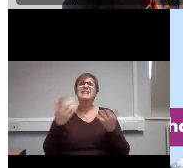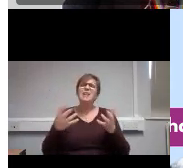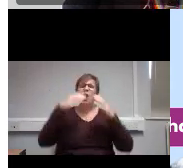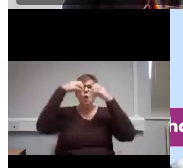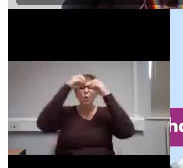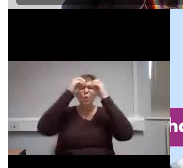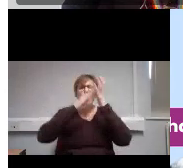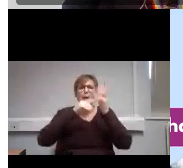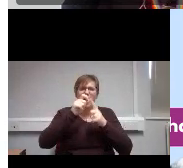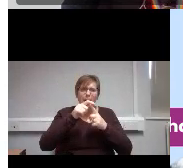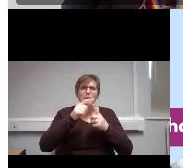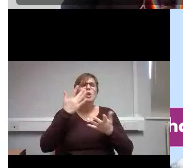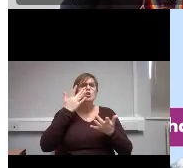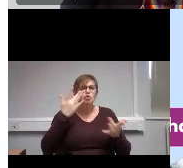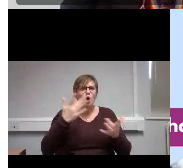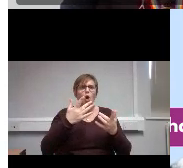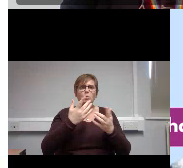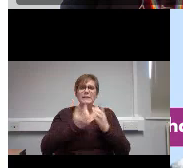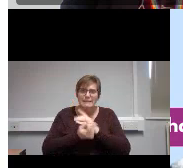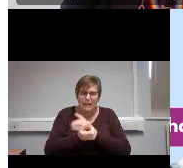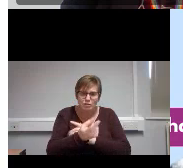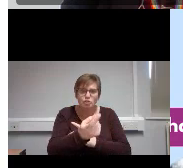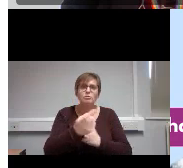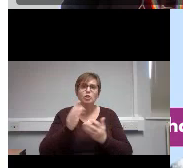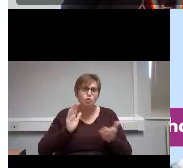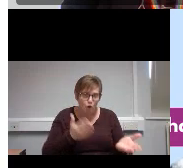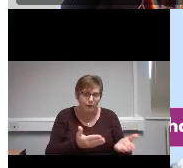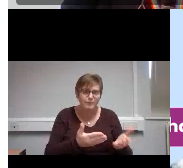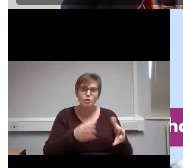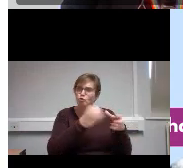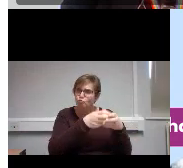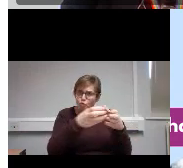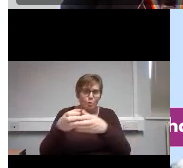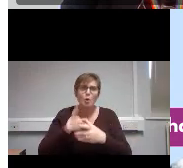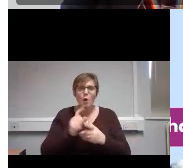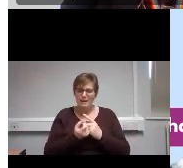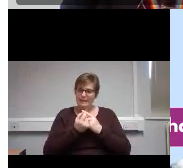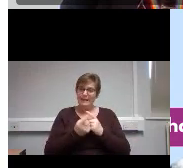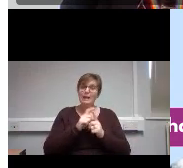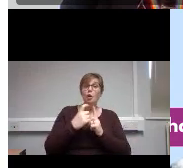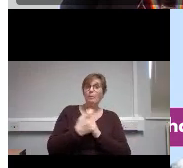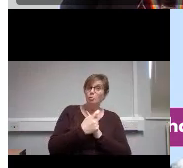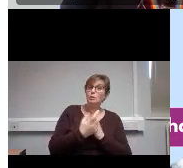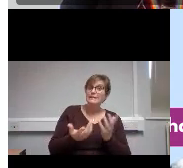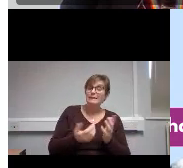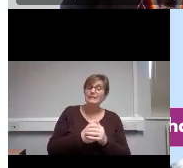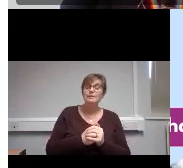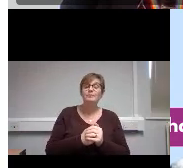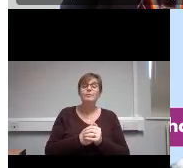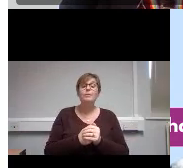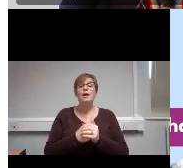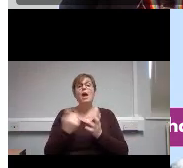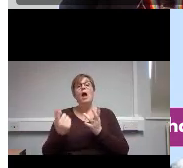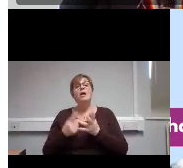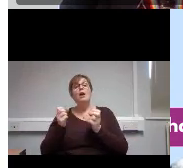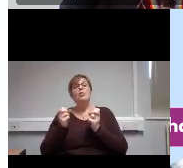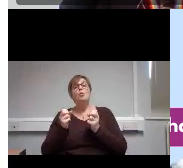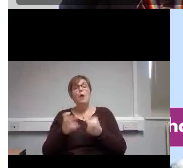the sessions, the services, and the groups that are close to people in our communities. Another way